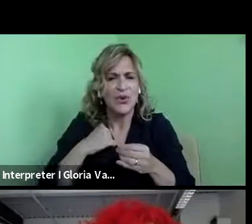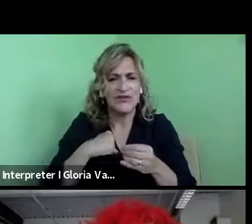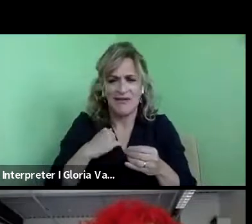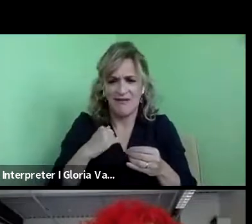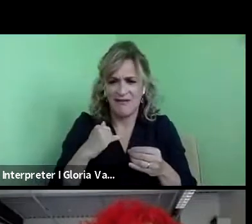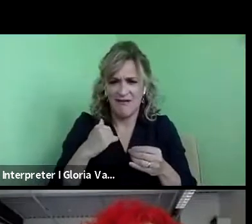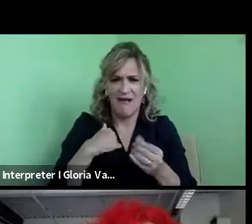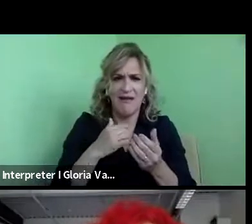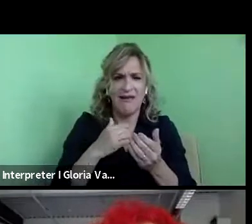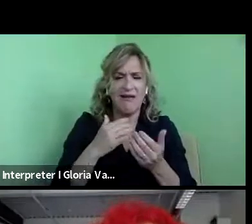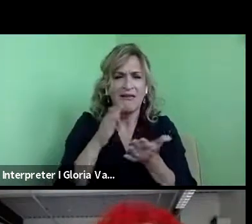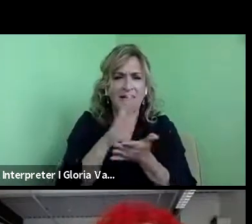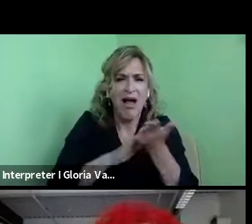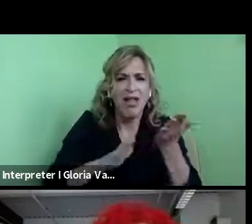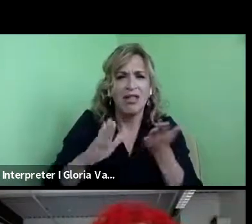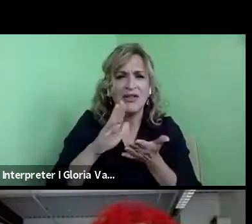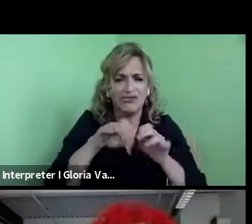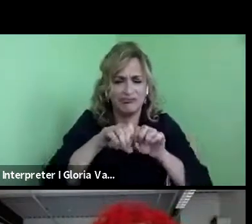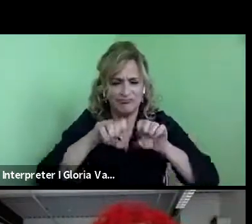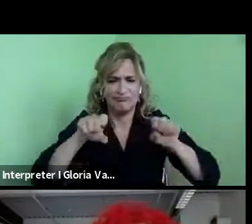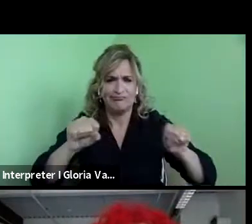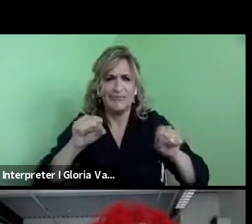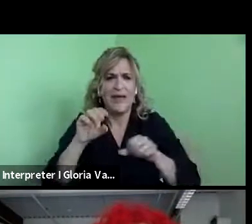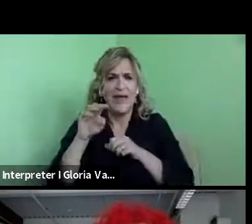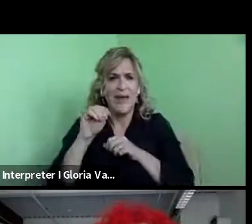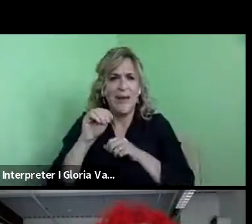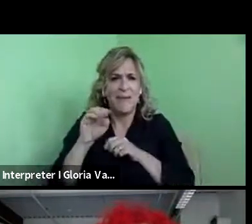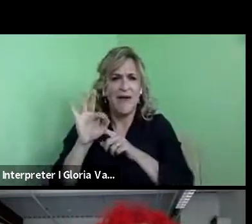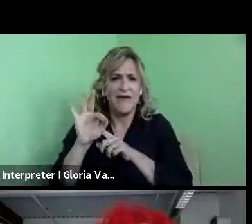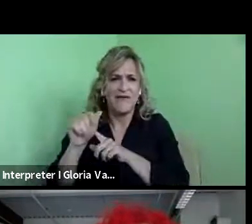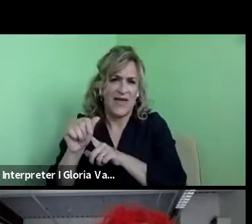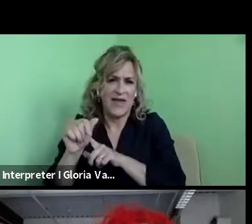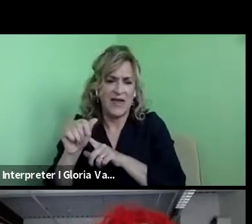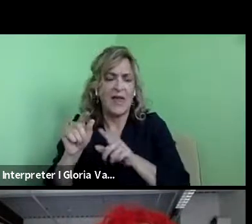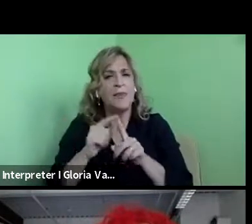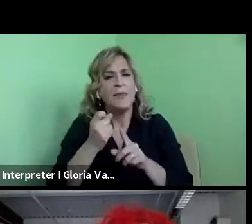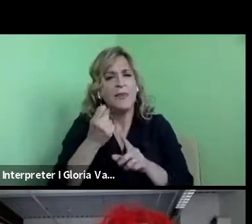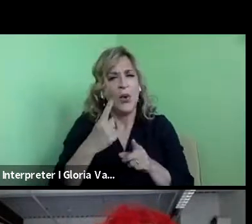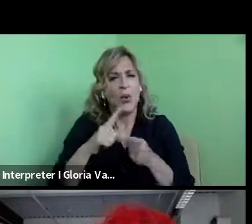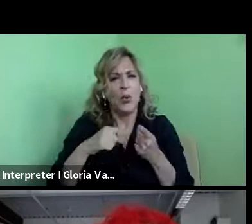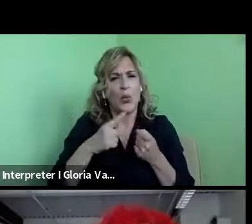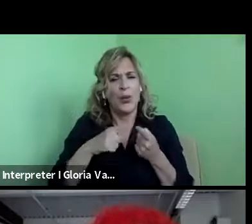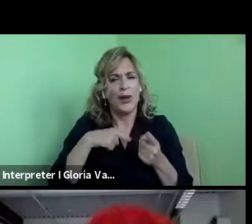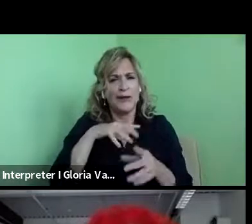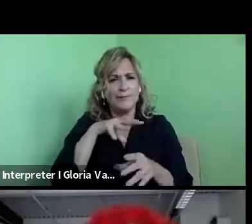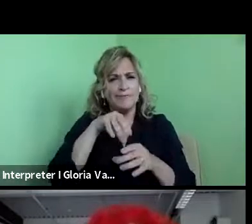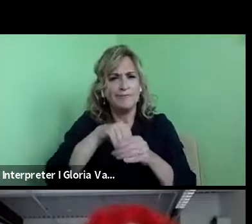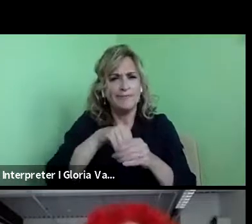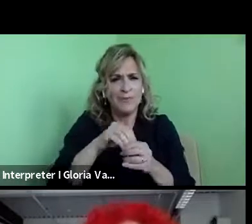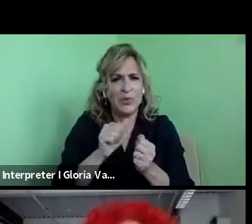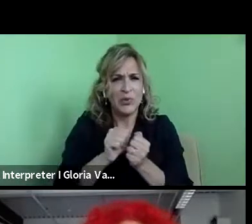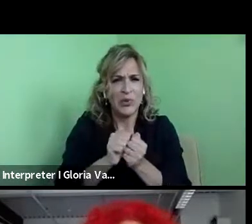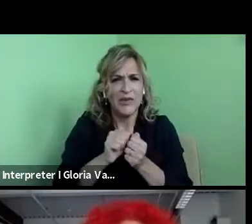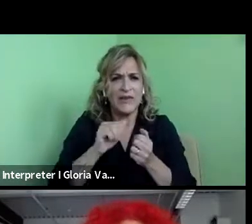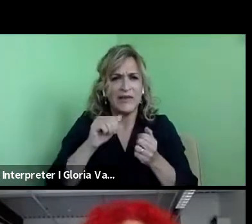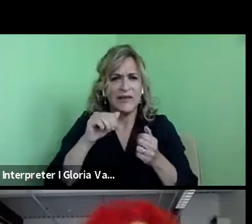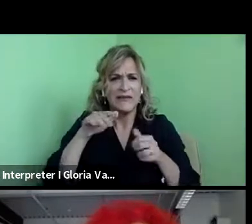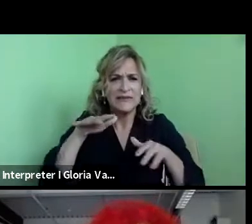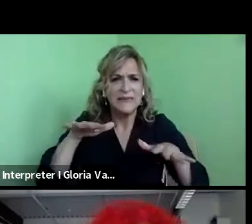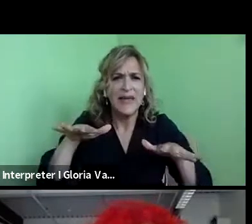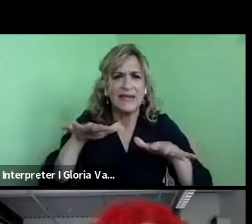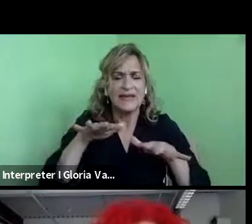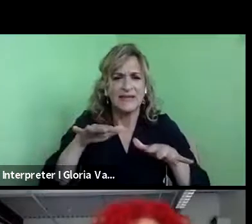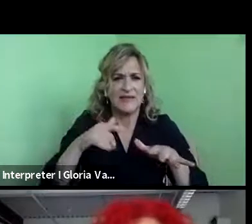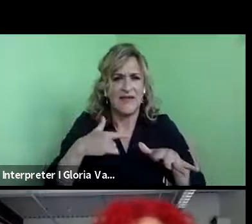the personal connections I make in these spaces and how intrigued and awed I am by the women that I've worked